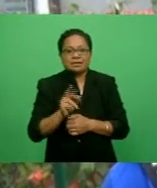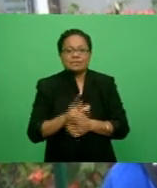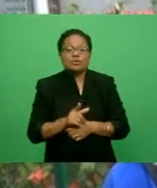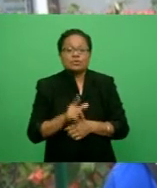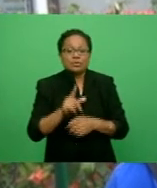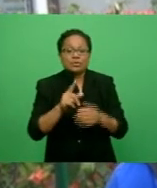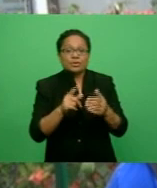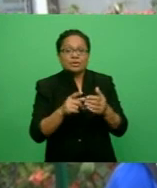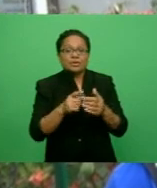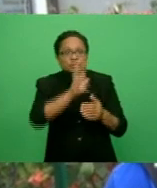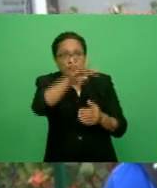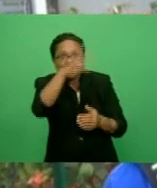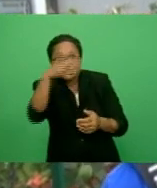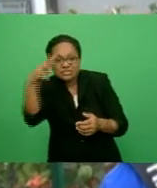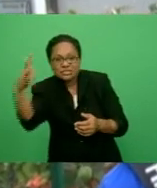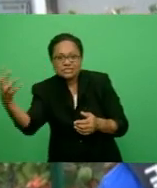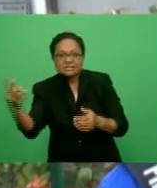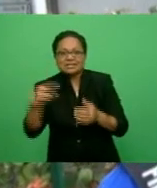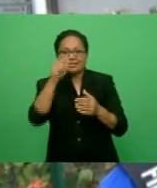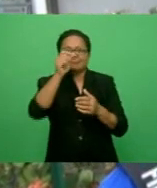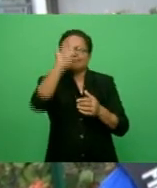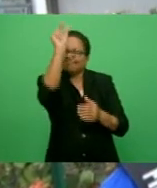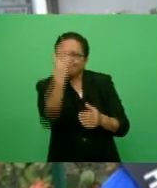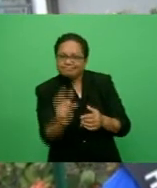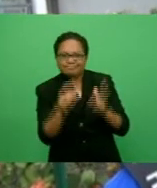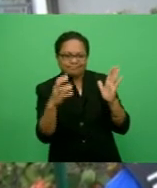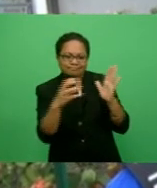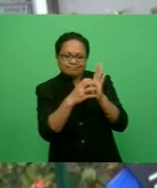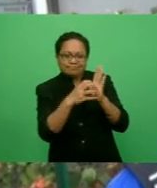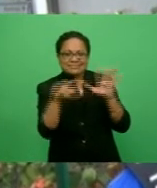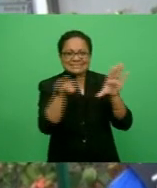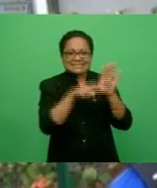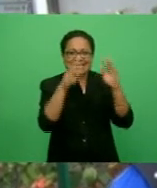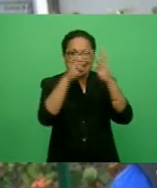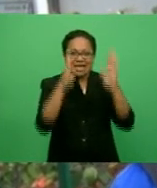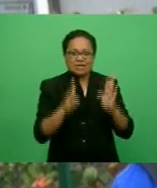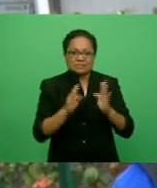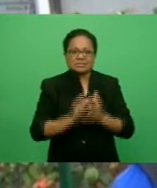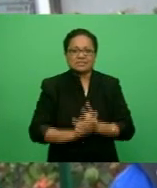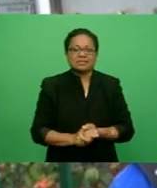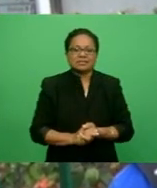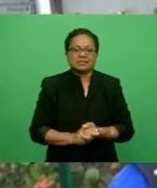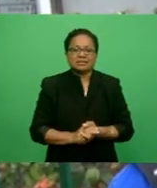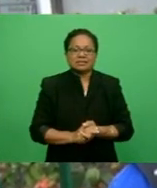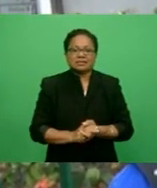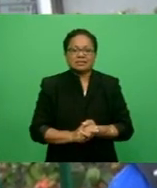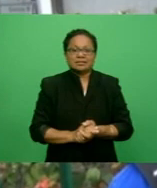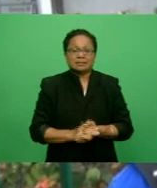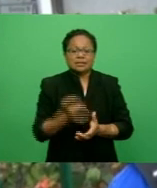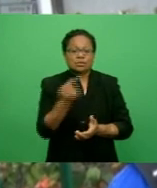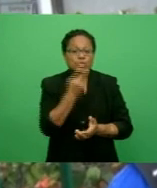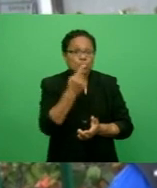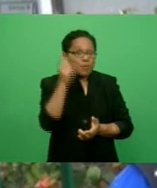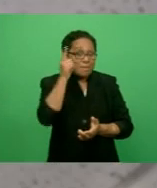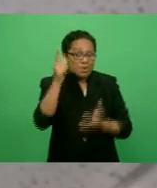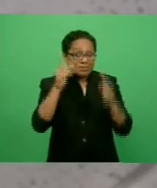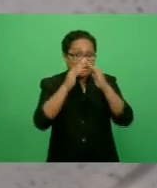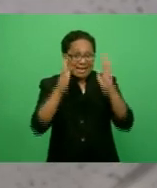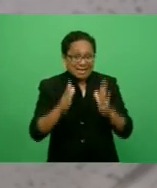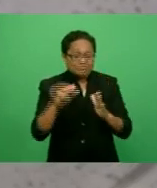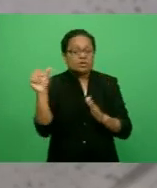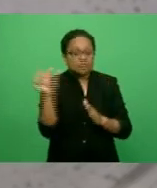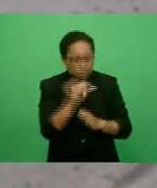There should be a list of registered electricians so that people can access them and landlords need to do their part for tenant safety.